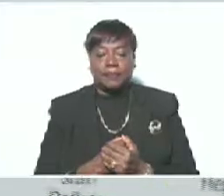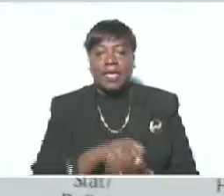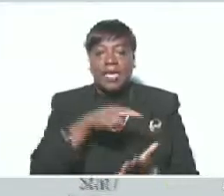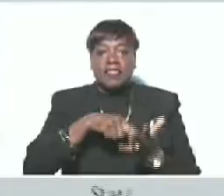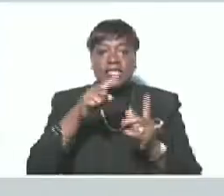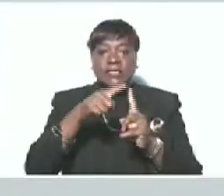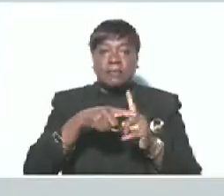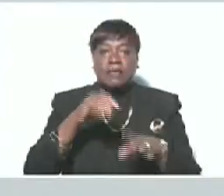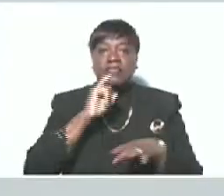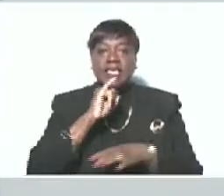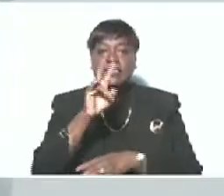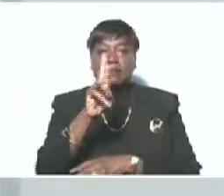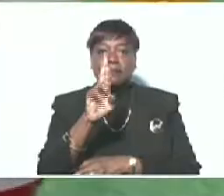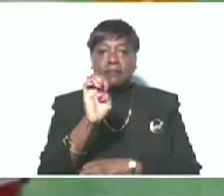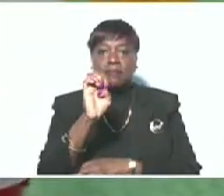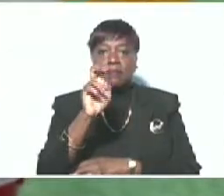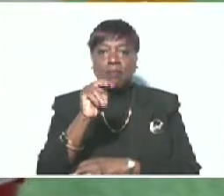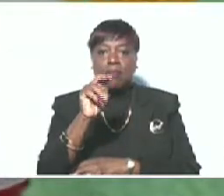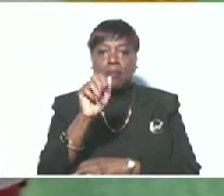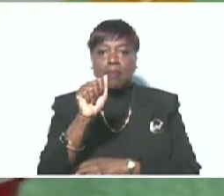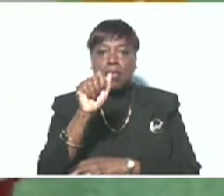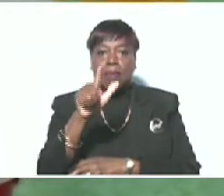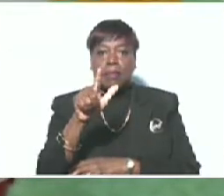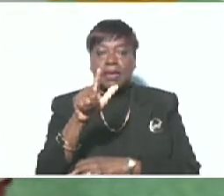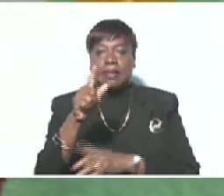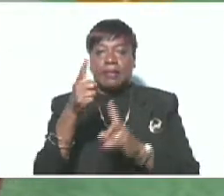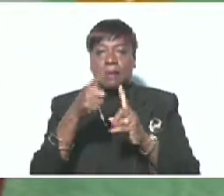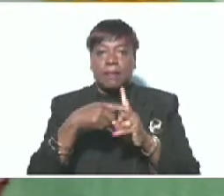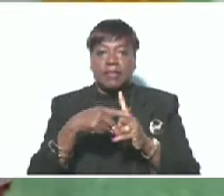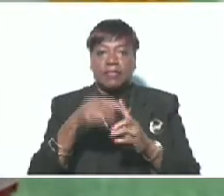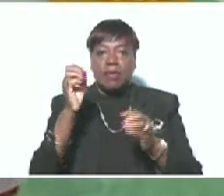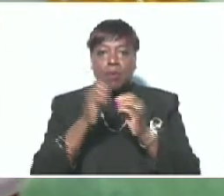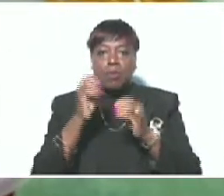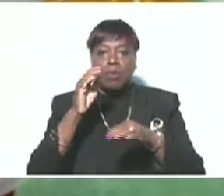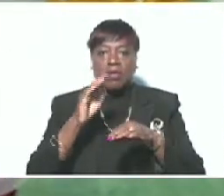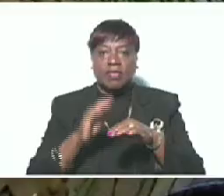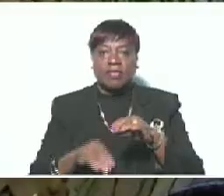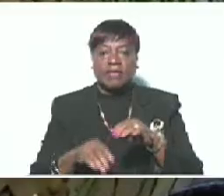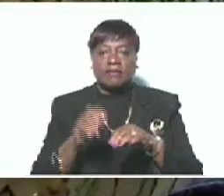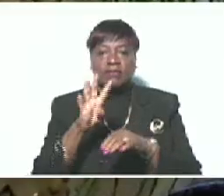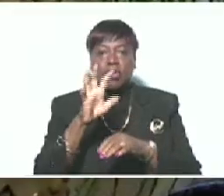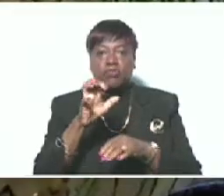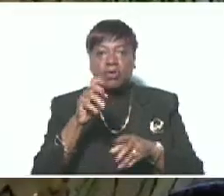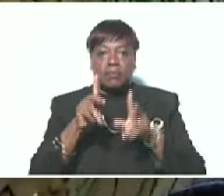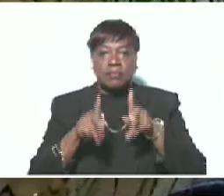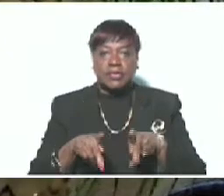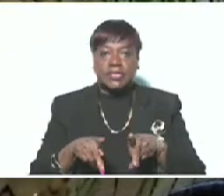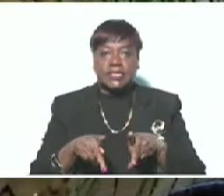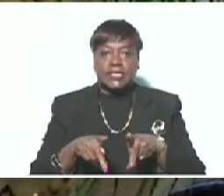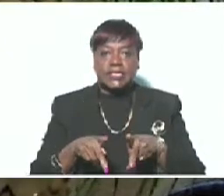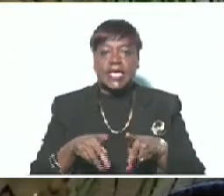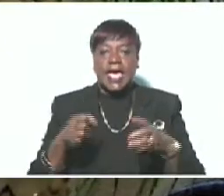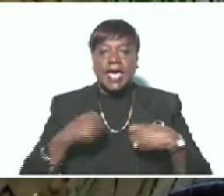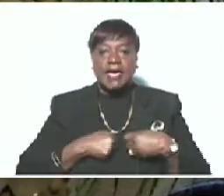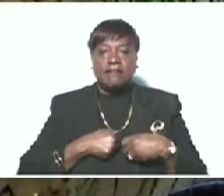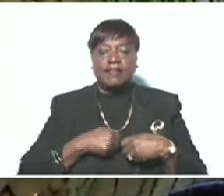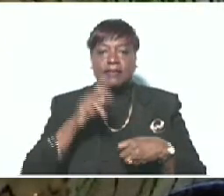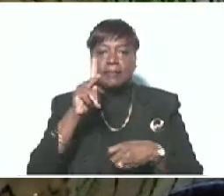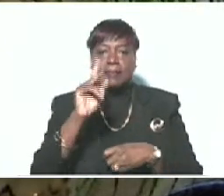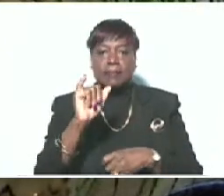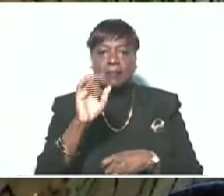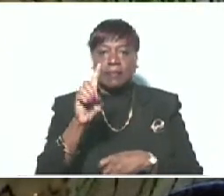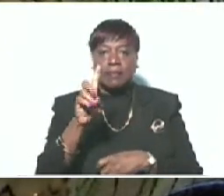This month is Renal Month, and more than 400 people are faced with kidney disease in the country. I recently spoke with Sharon Taylor about